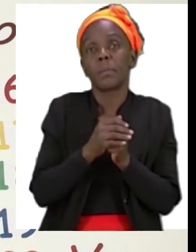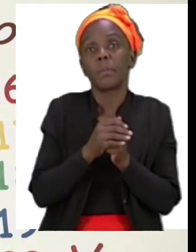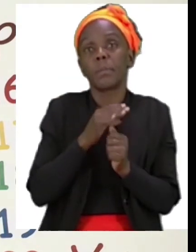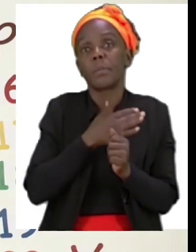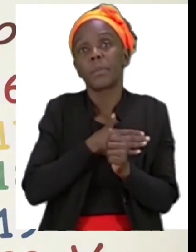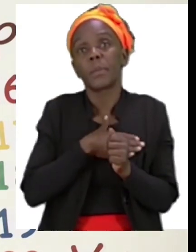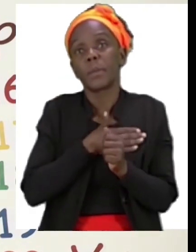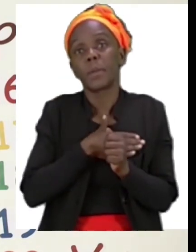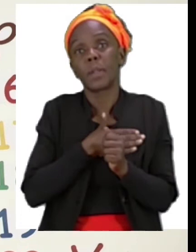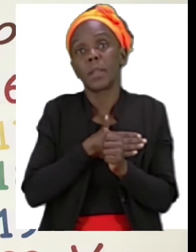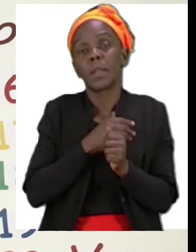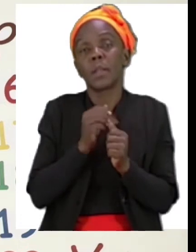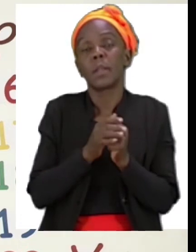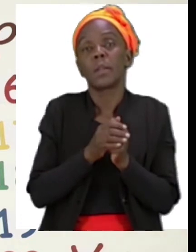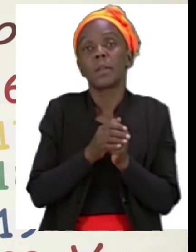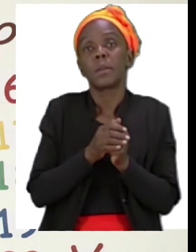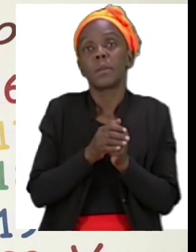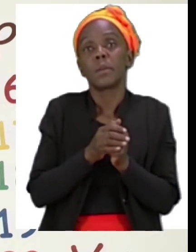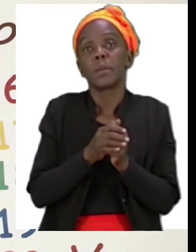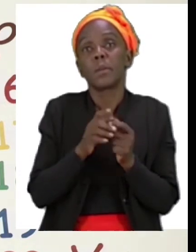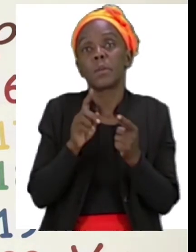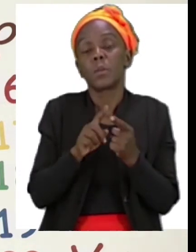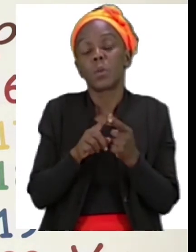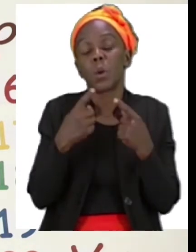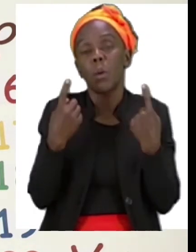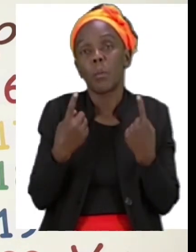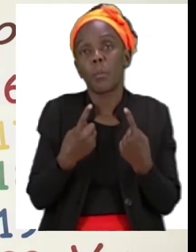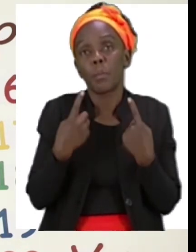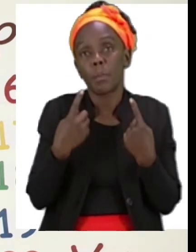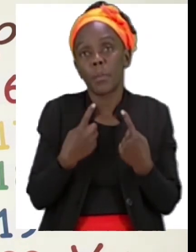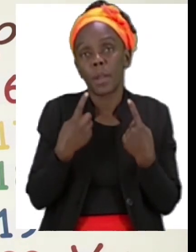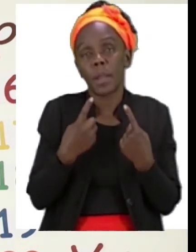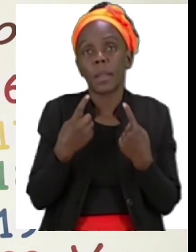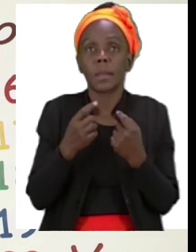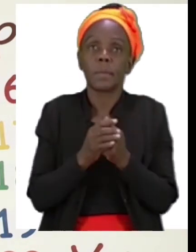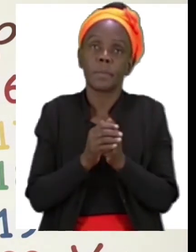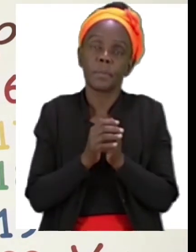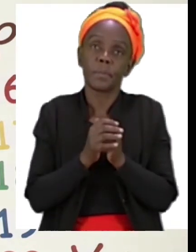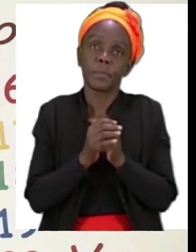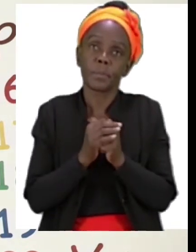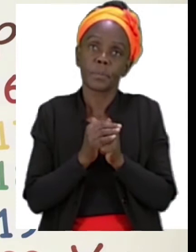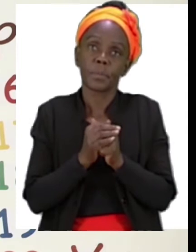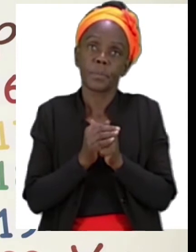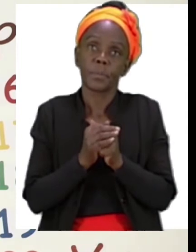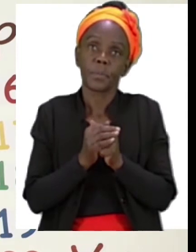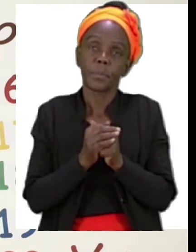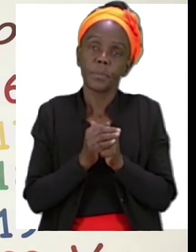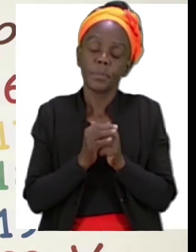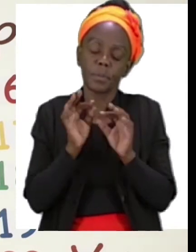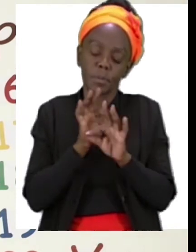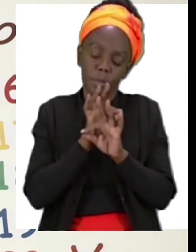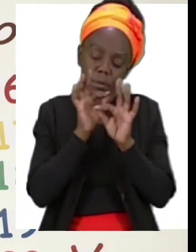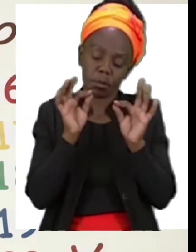make sure your handwriting is nice and neat, boys and girls, so that your work can be read by